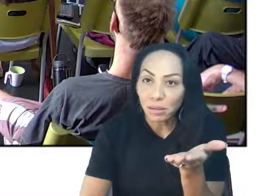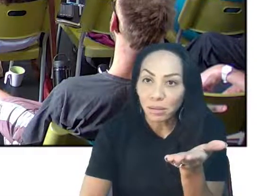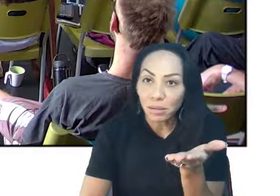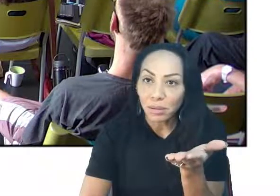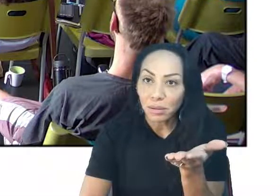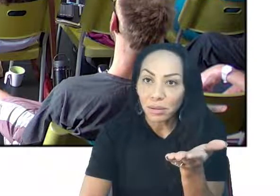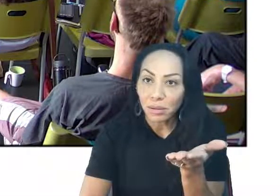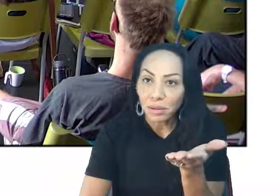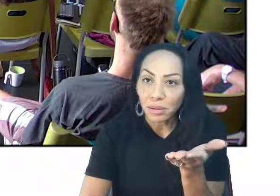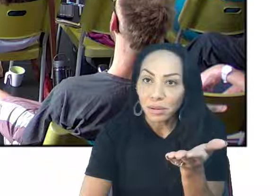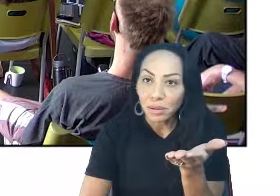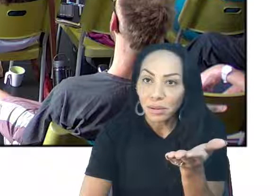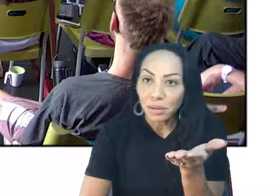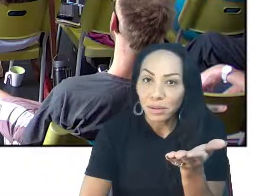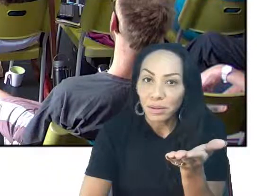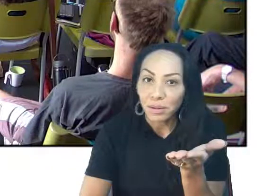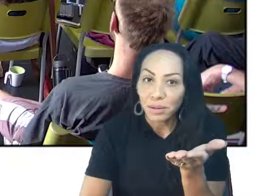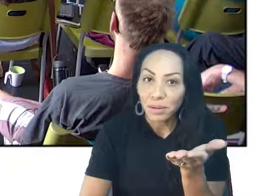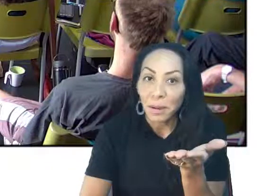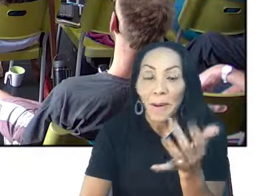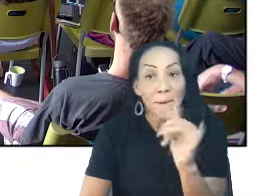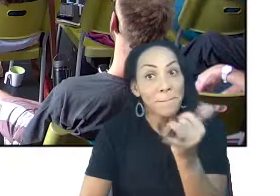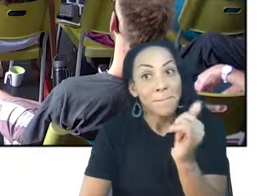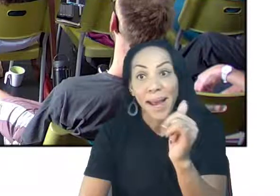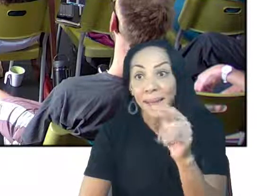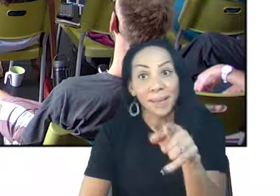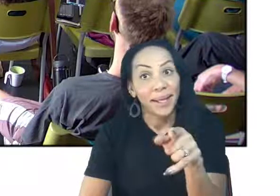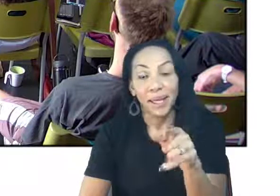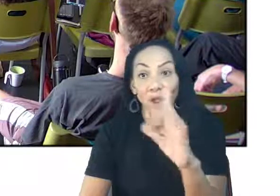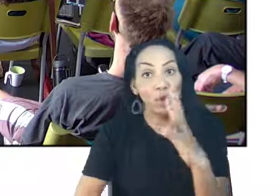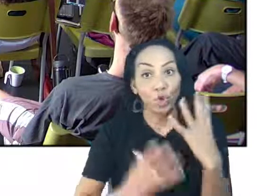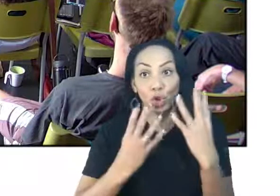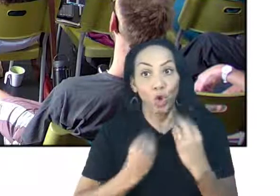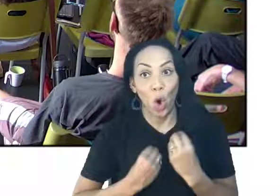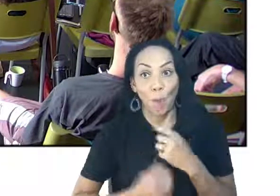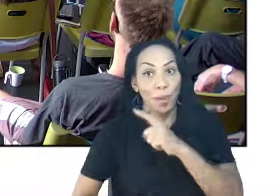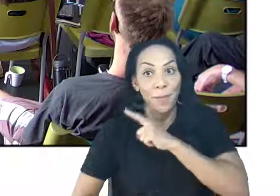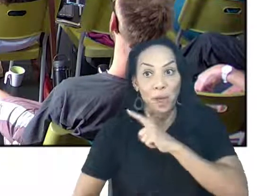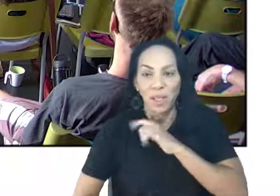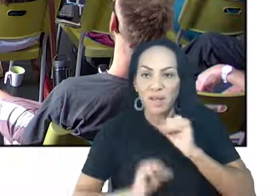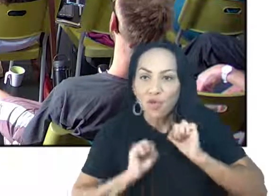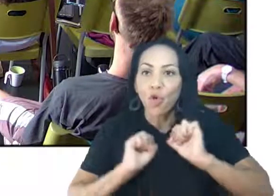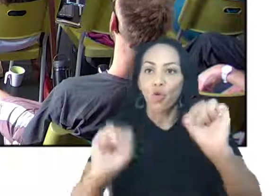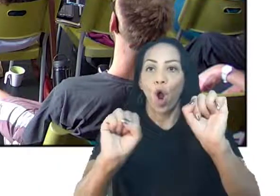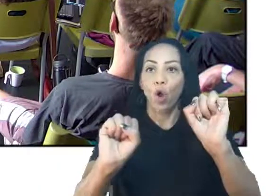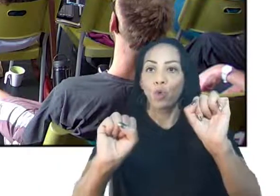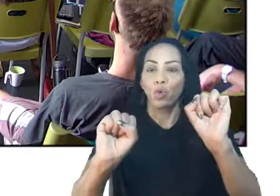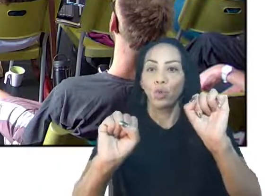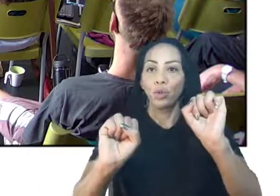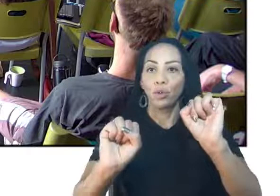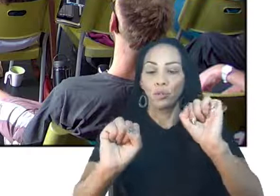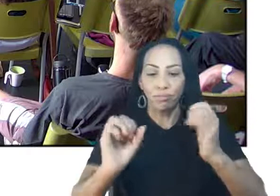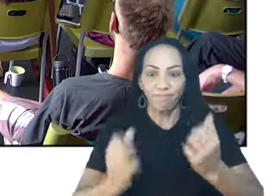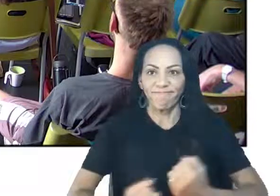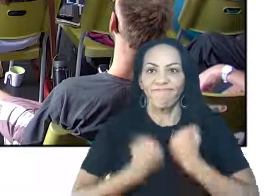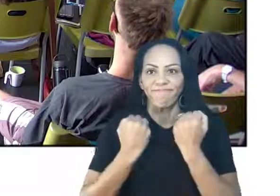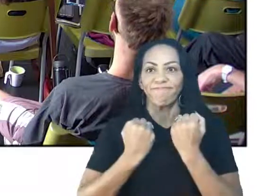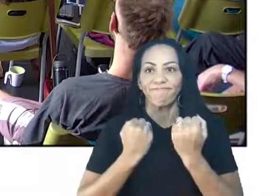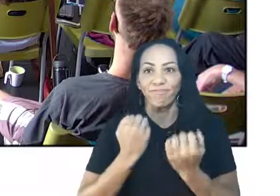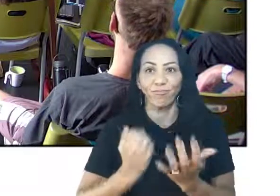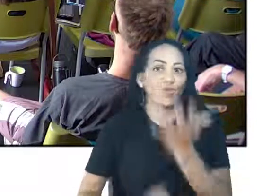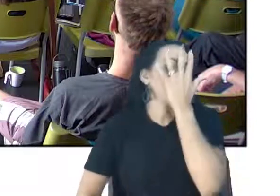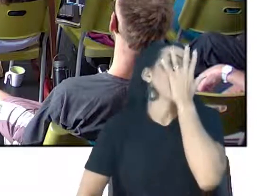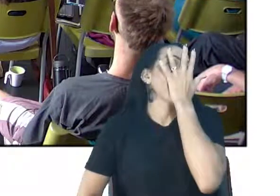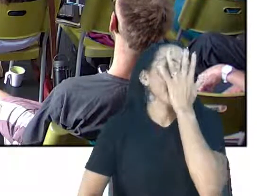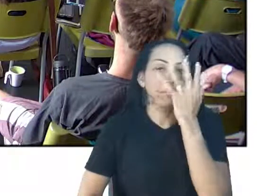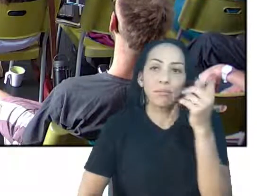of our own shame or our own barriers around rest. But the invitation is very open. They are really up for